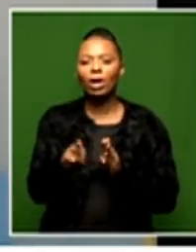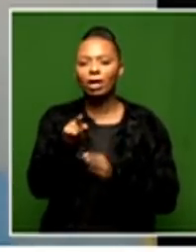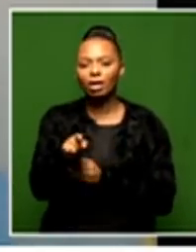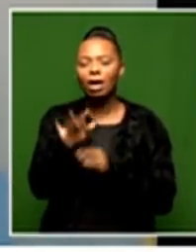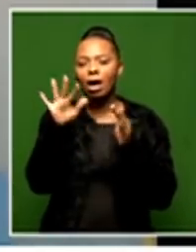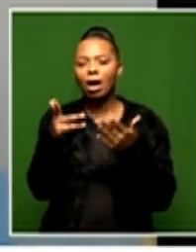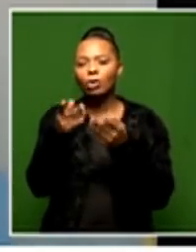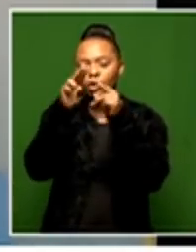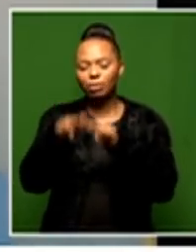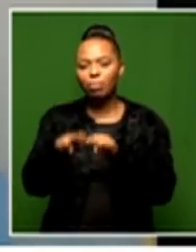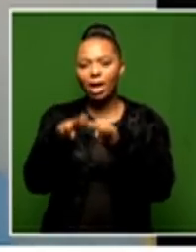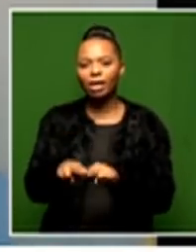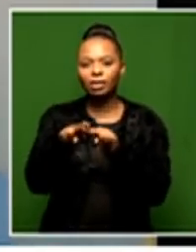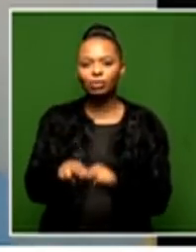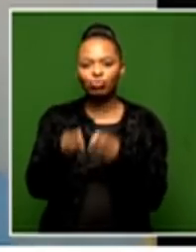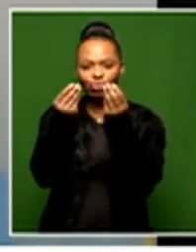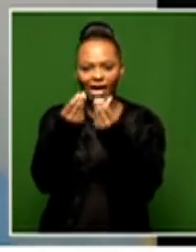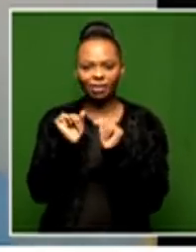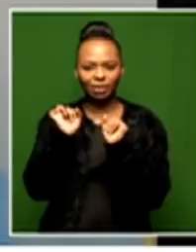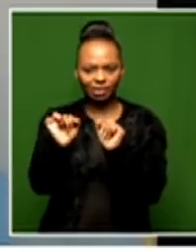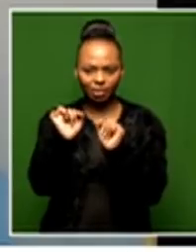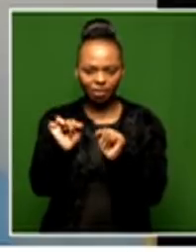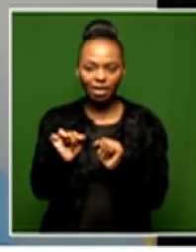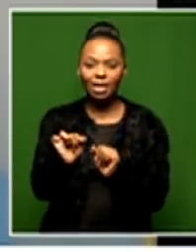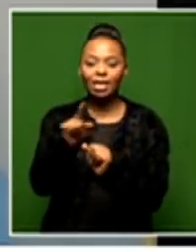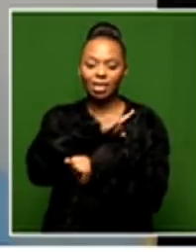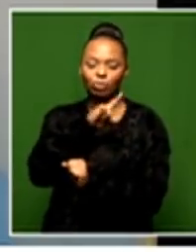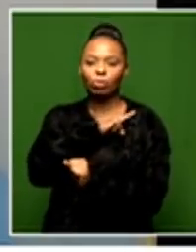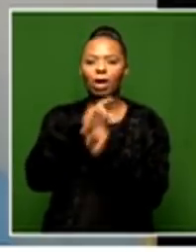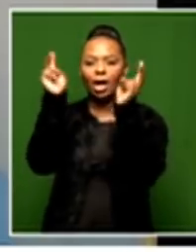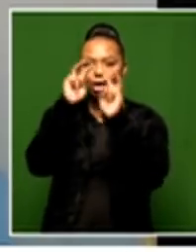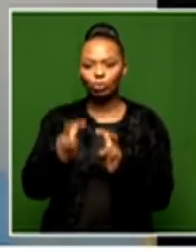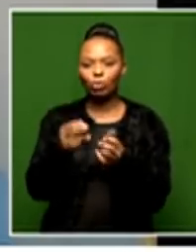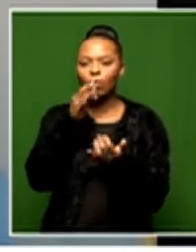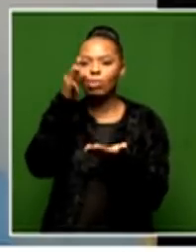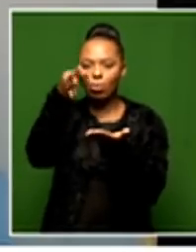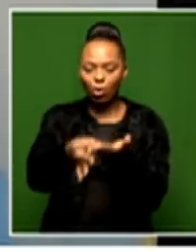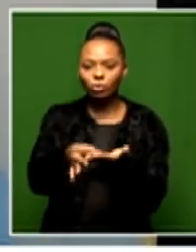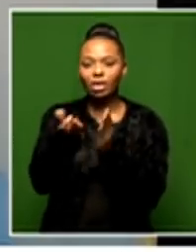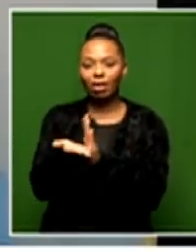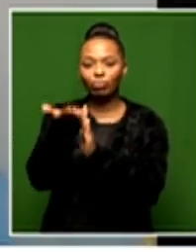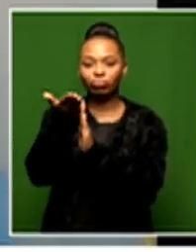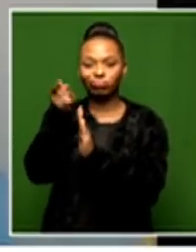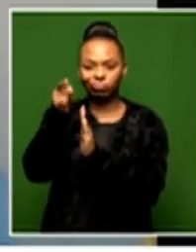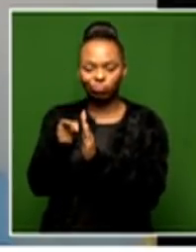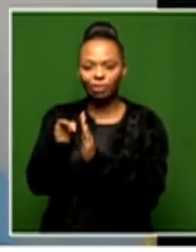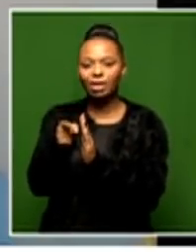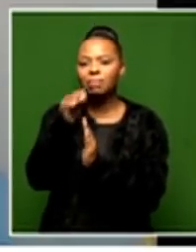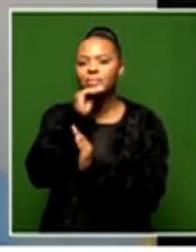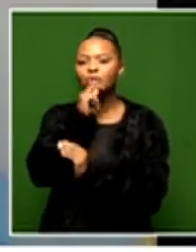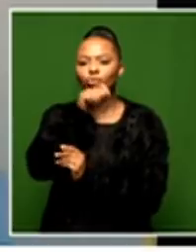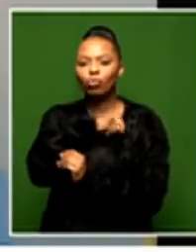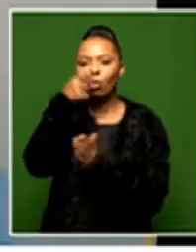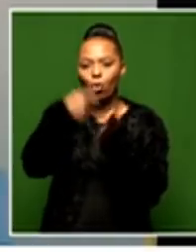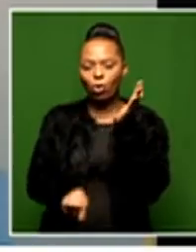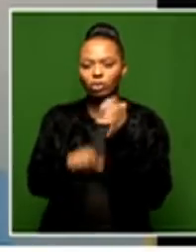on the price. Eskom also proposes that the increasing block rate doesn't reflect the true